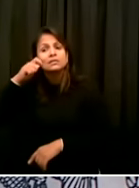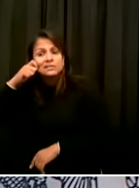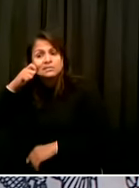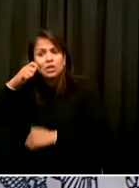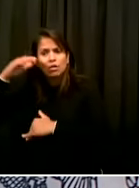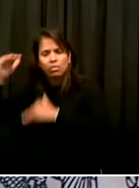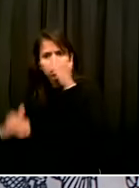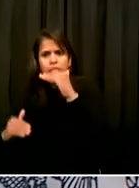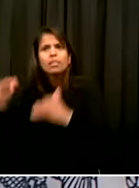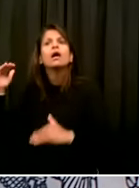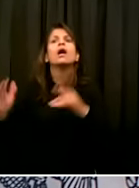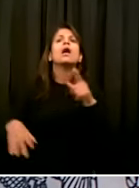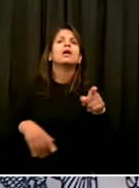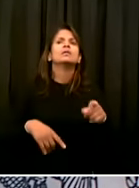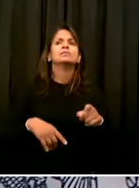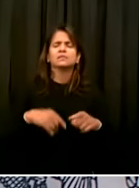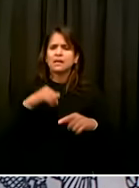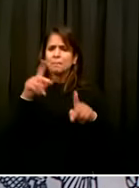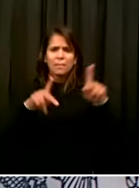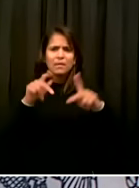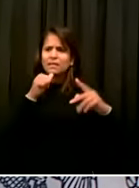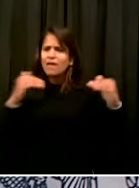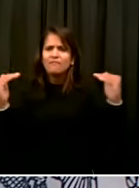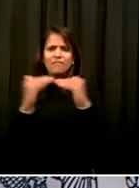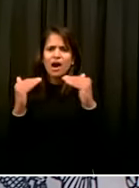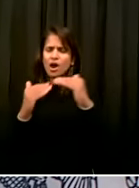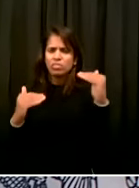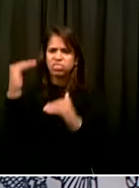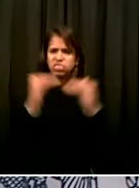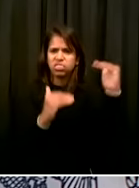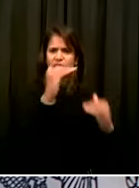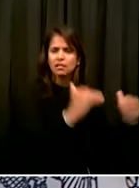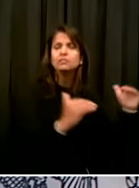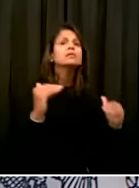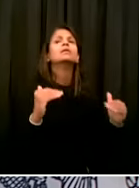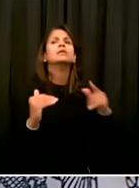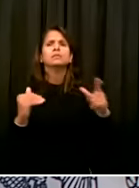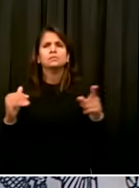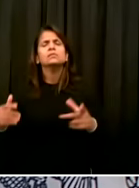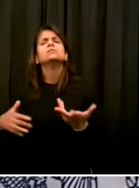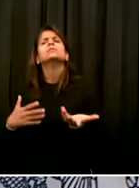sharper. So, in fact, I think there are a lot of wealthy people